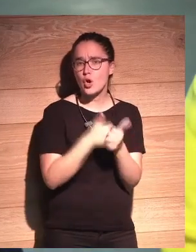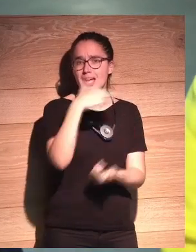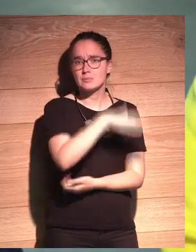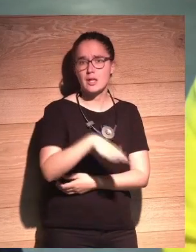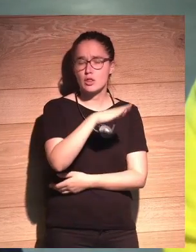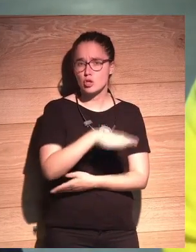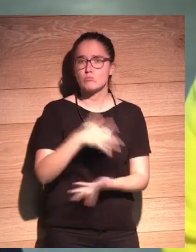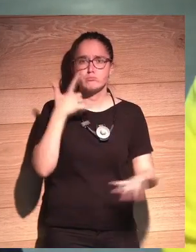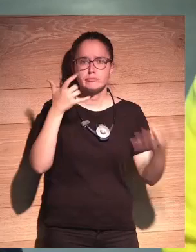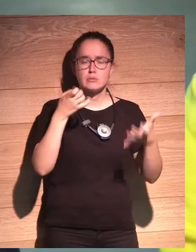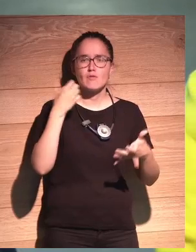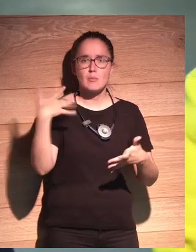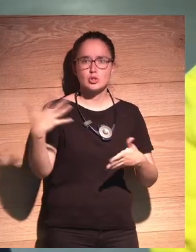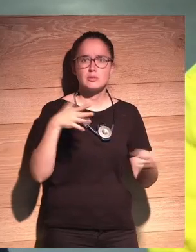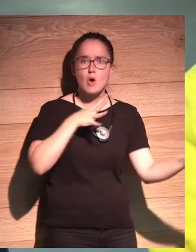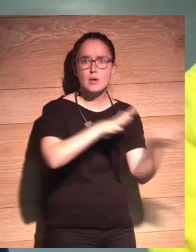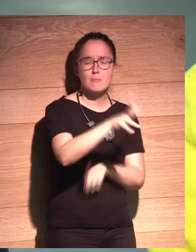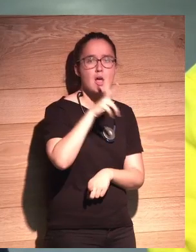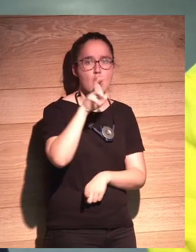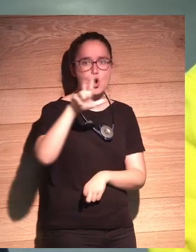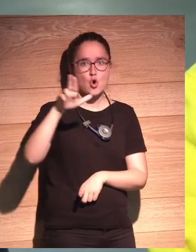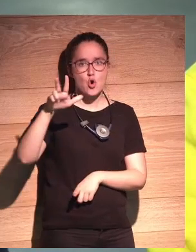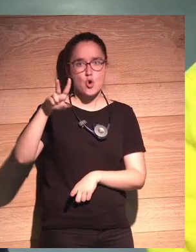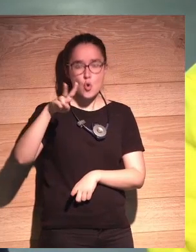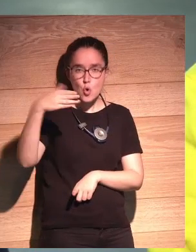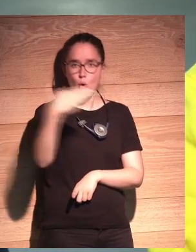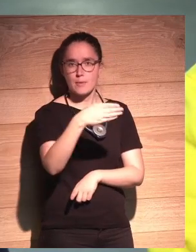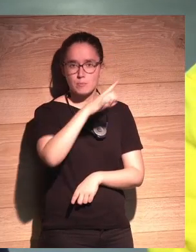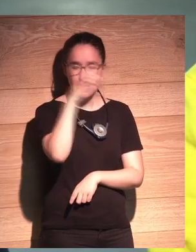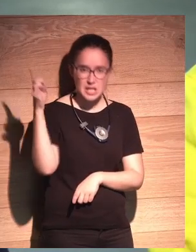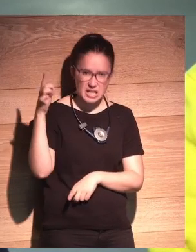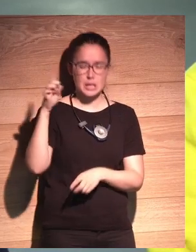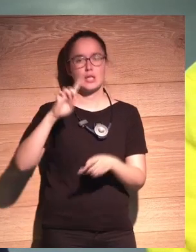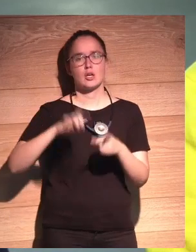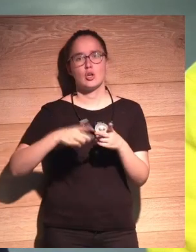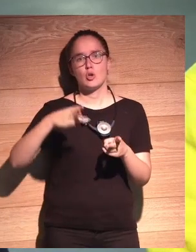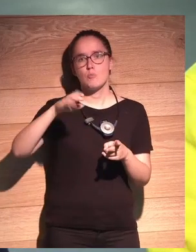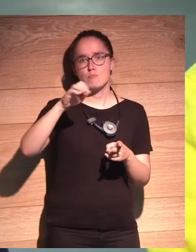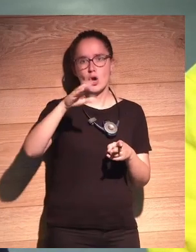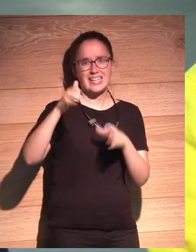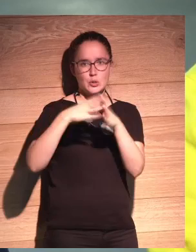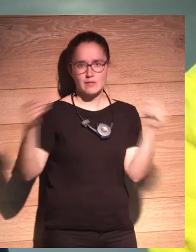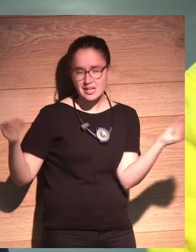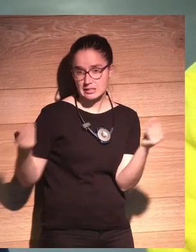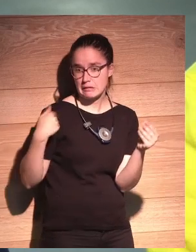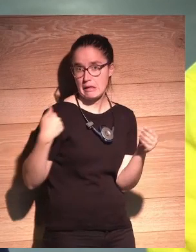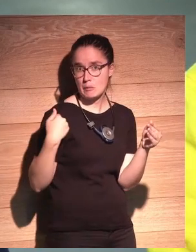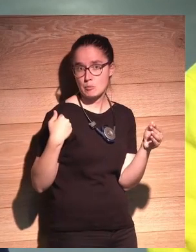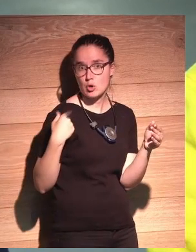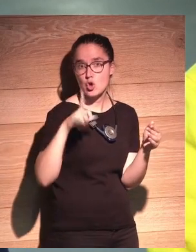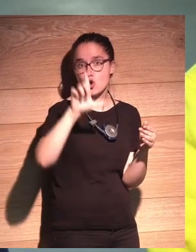Before, he co-funded Impact Hub Madrid from the Bench Games, Pocket University,